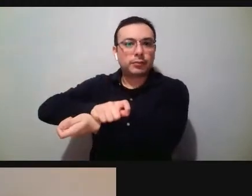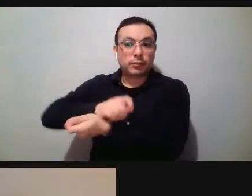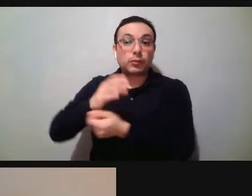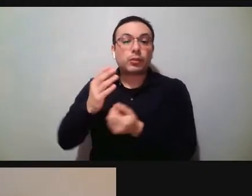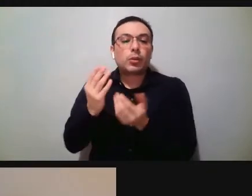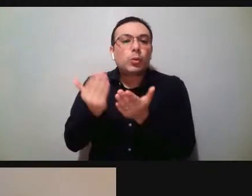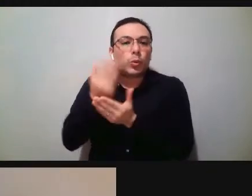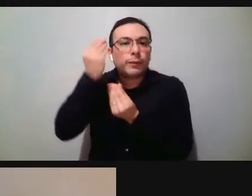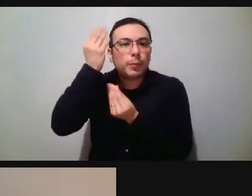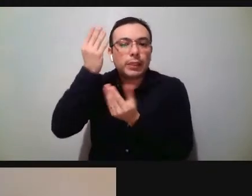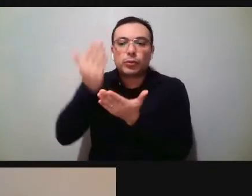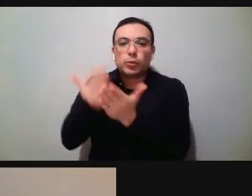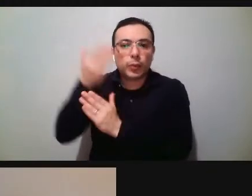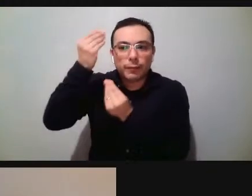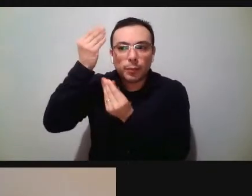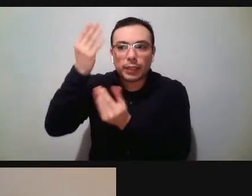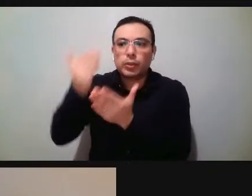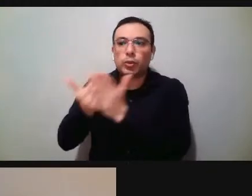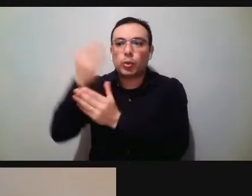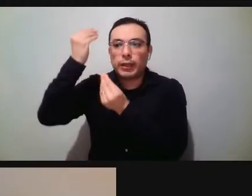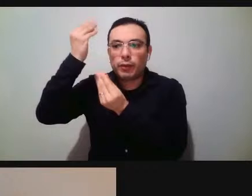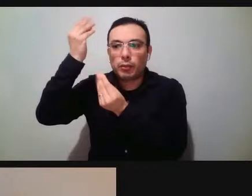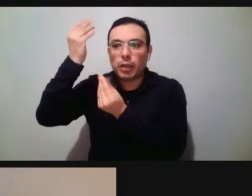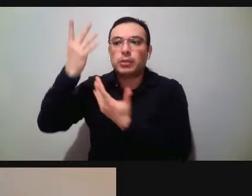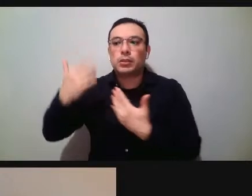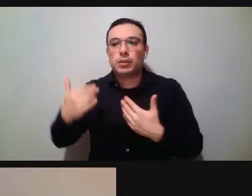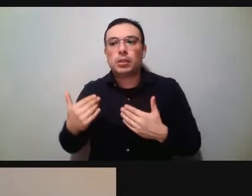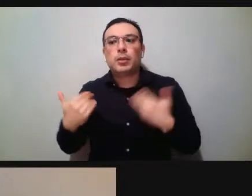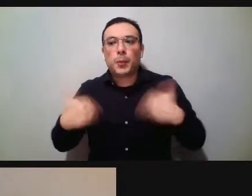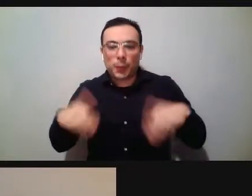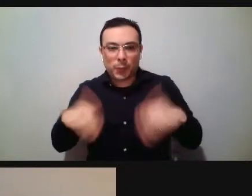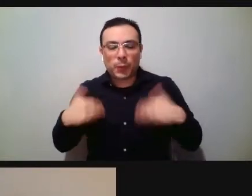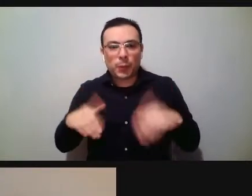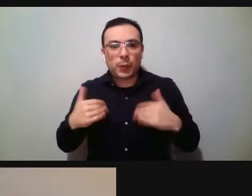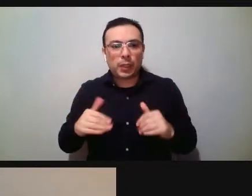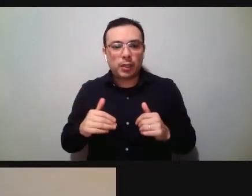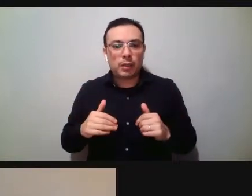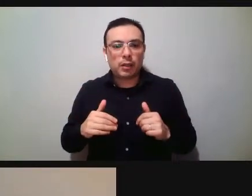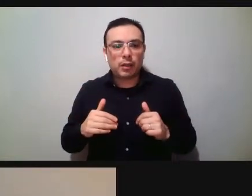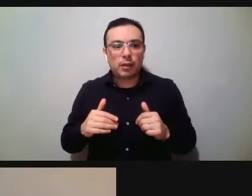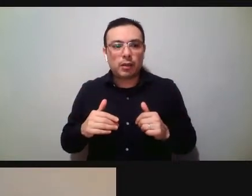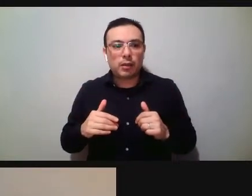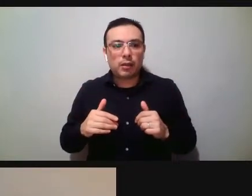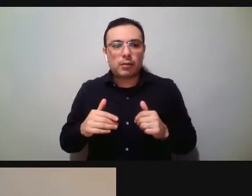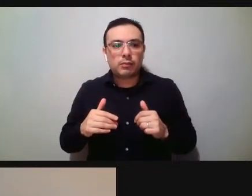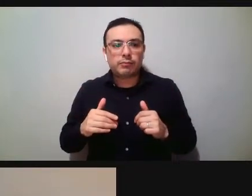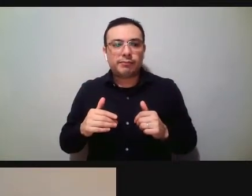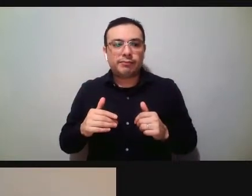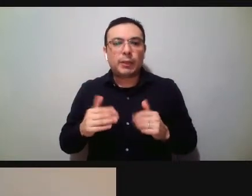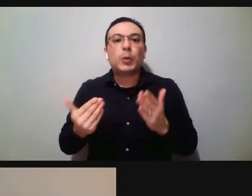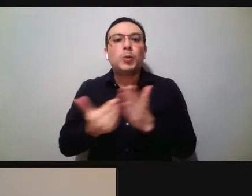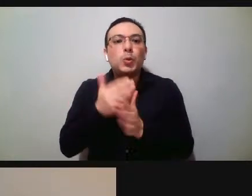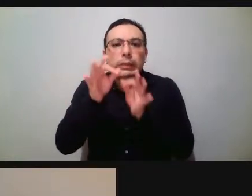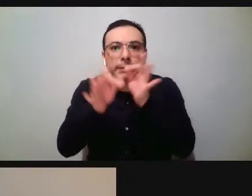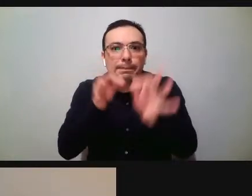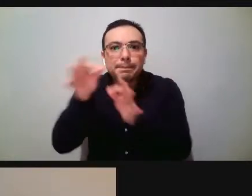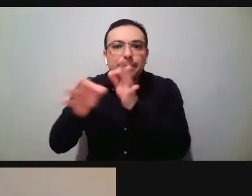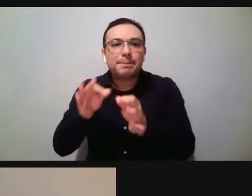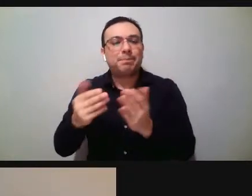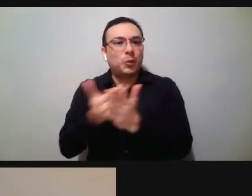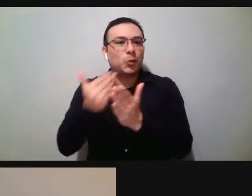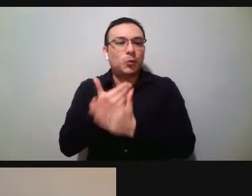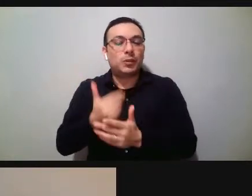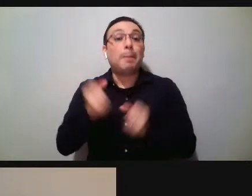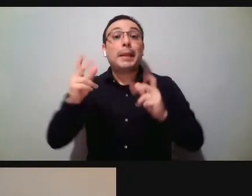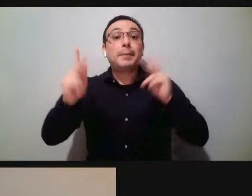be updated as more data is collected so we can offer more guidance. And I know, for instance, many people want to know, how